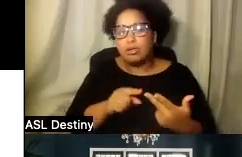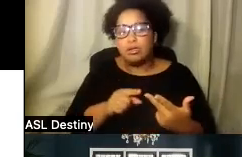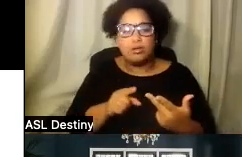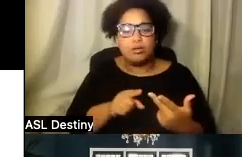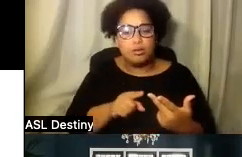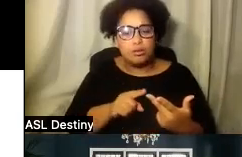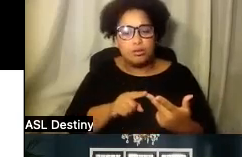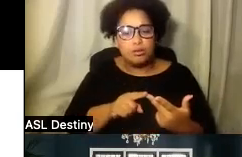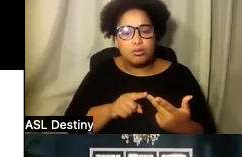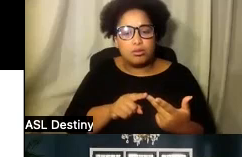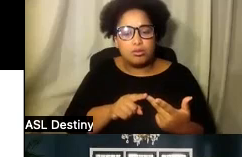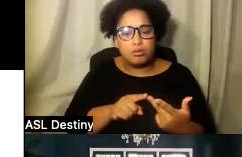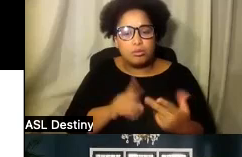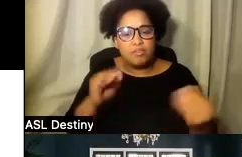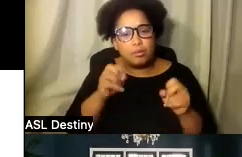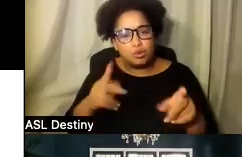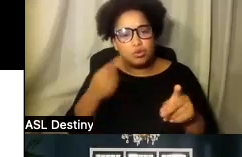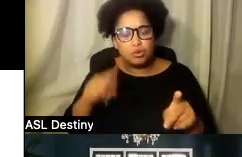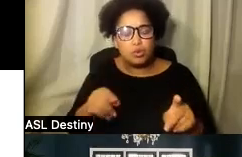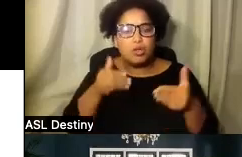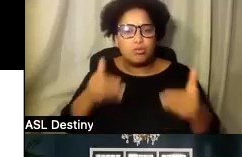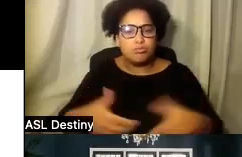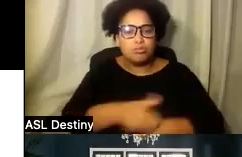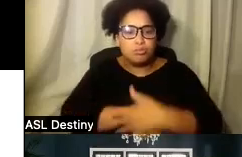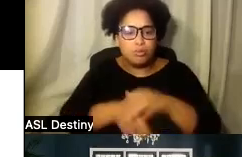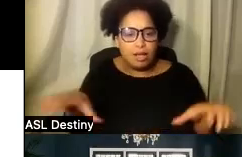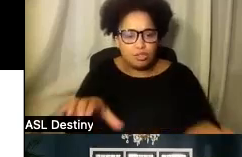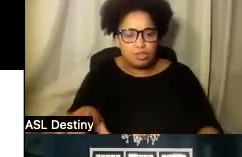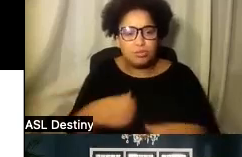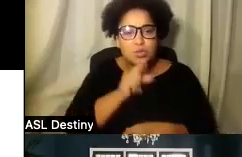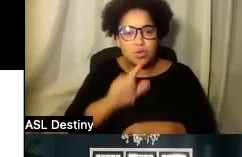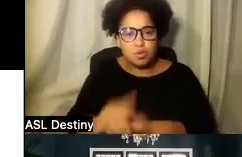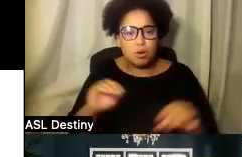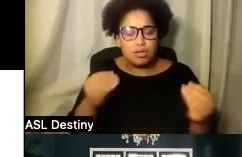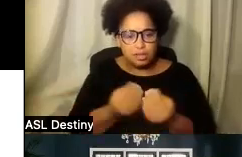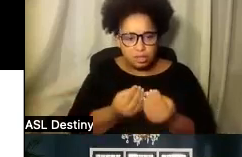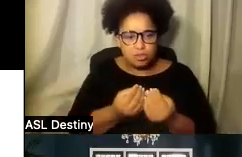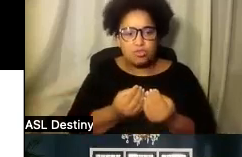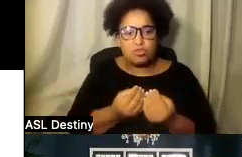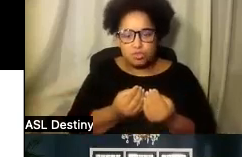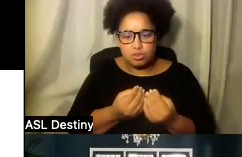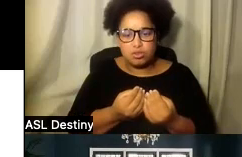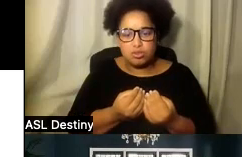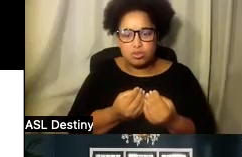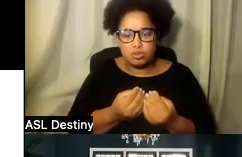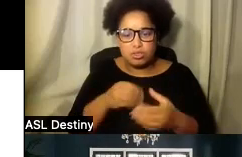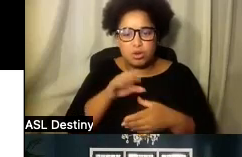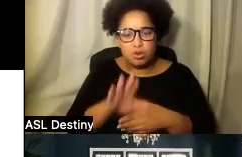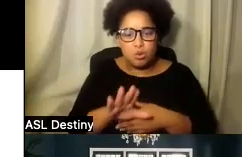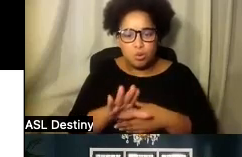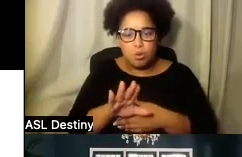bit of an opportunity to take action to make your organizations or organizations that are within your